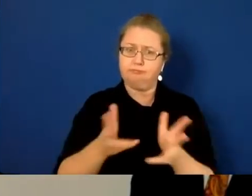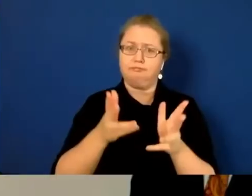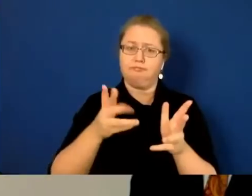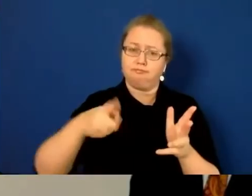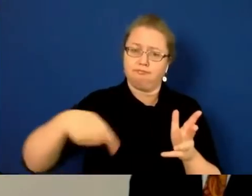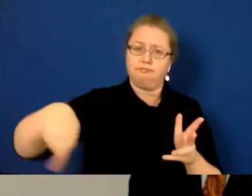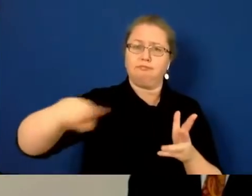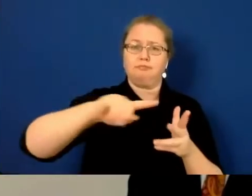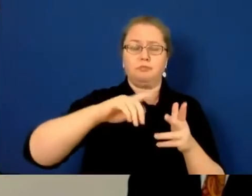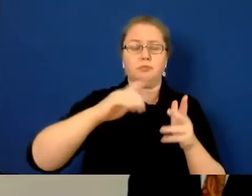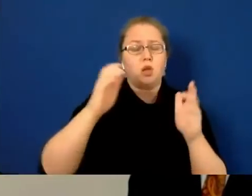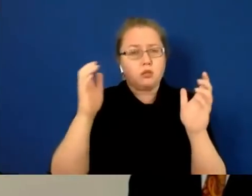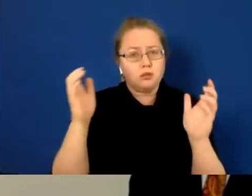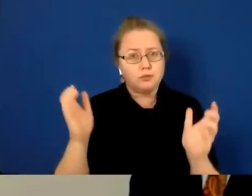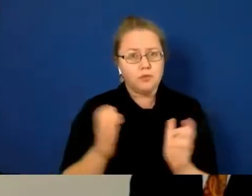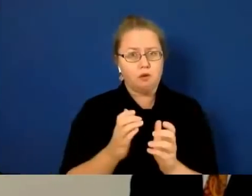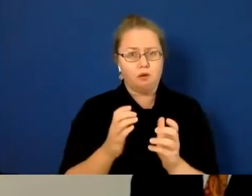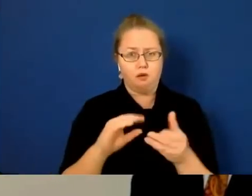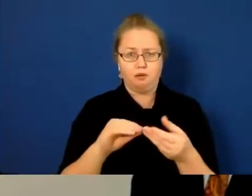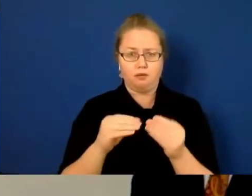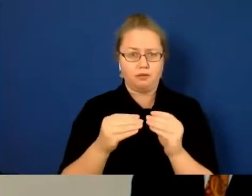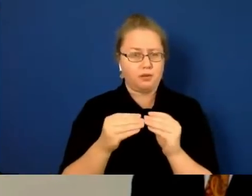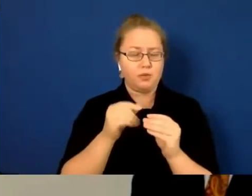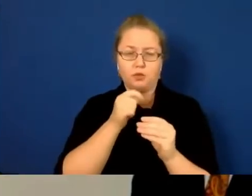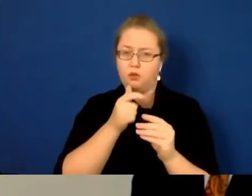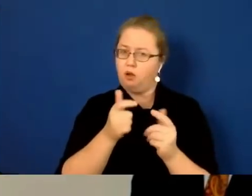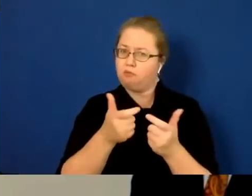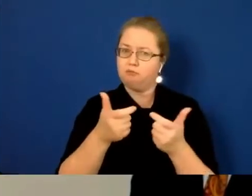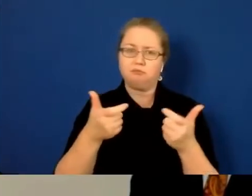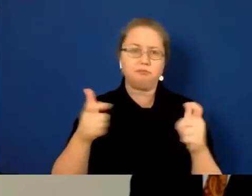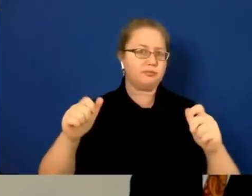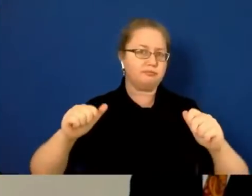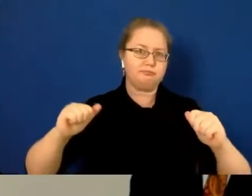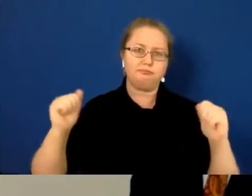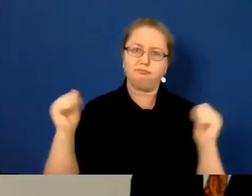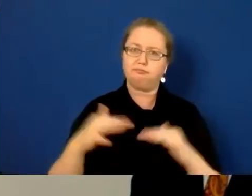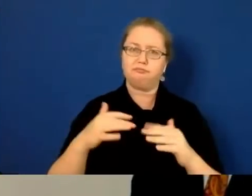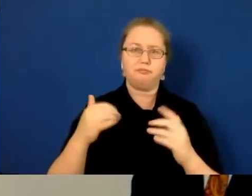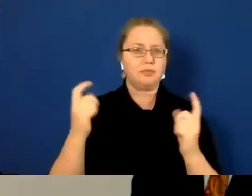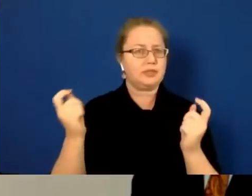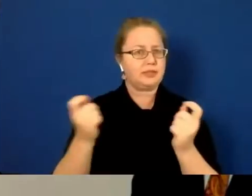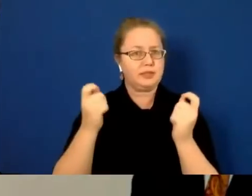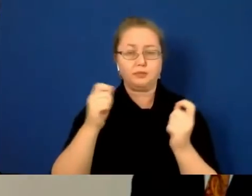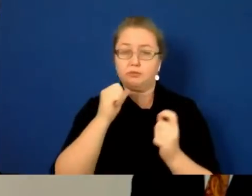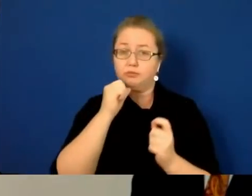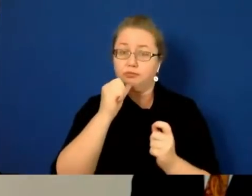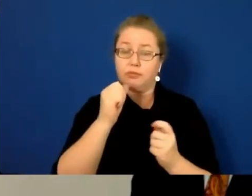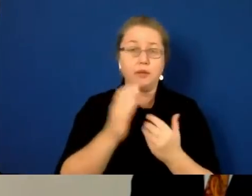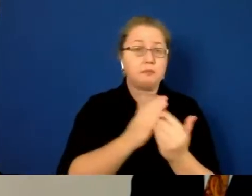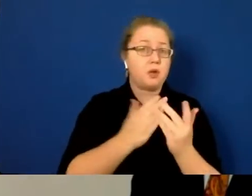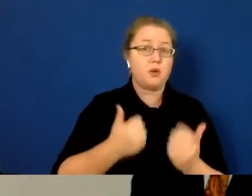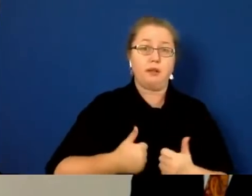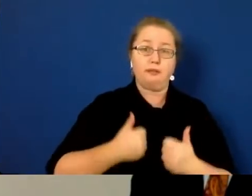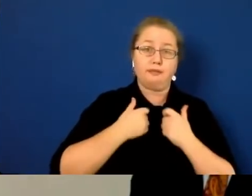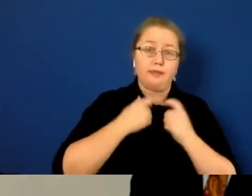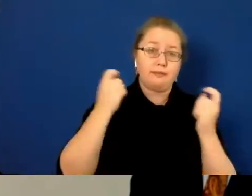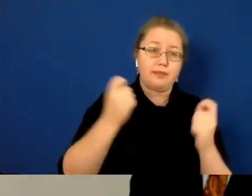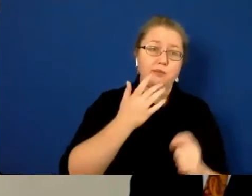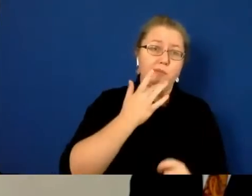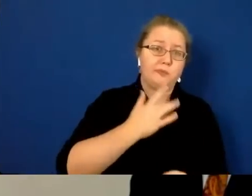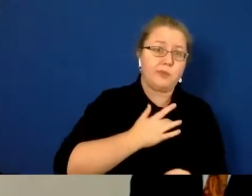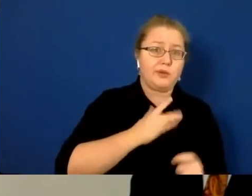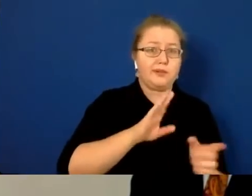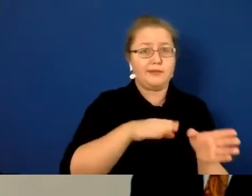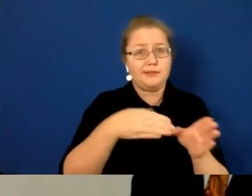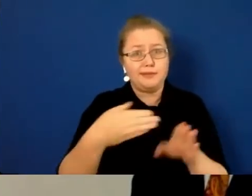right thing, in keeping people safe, and still being able to have that connection to our faith community. So I do want to